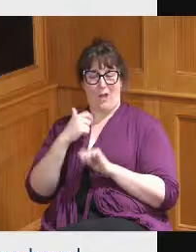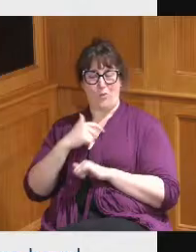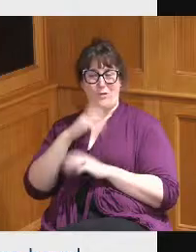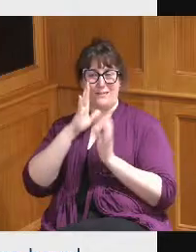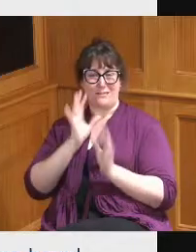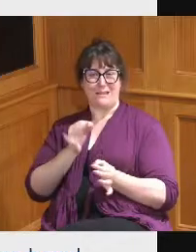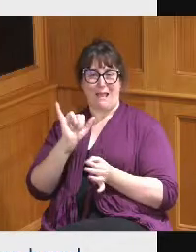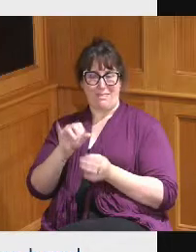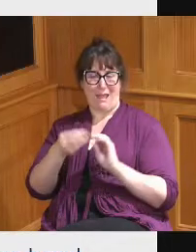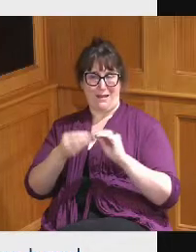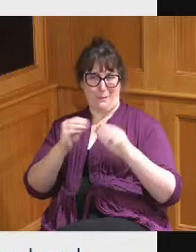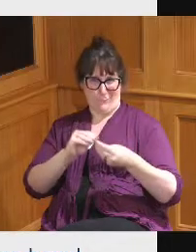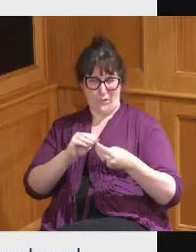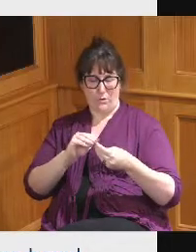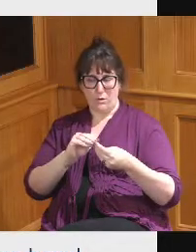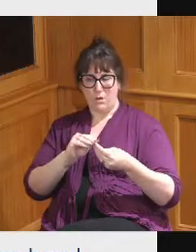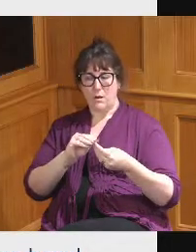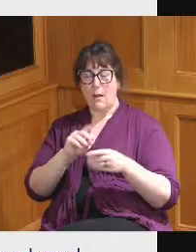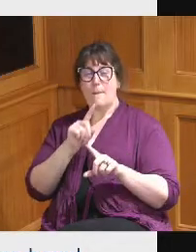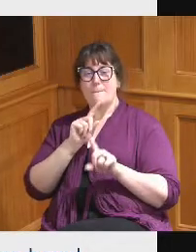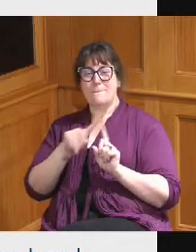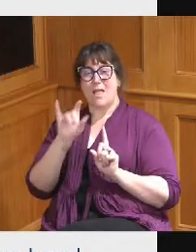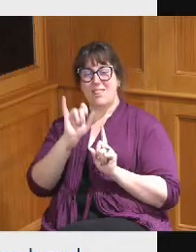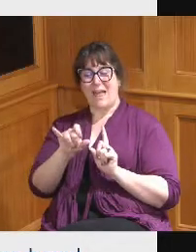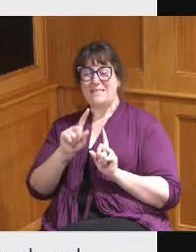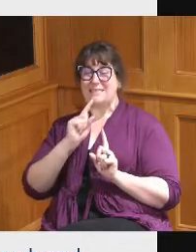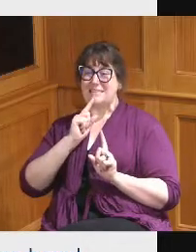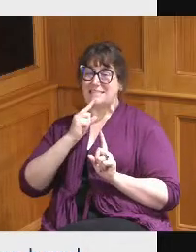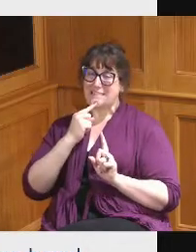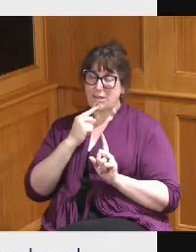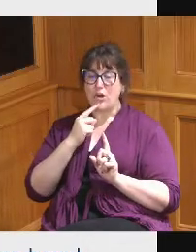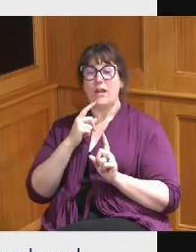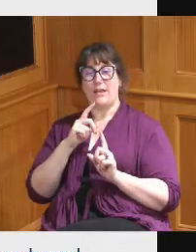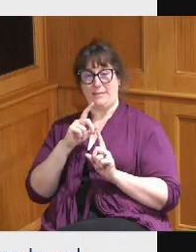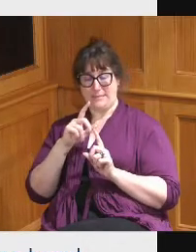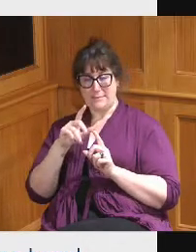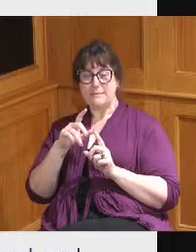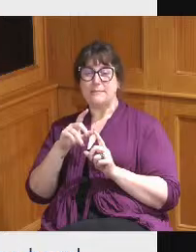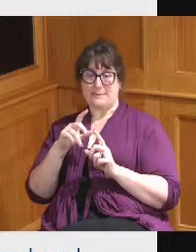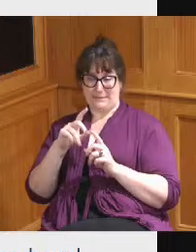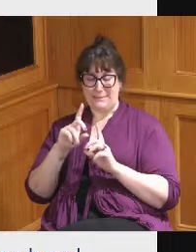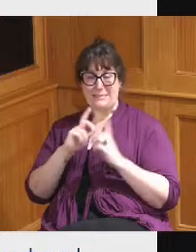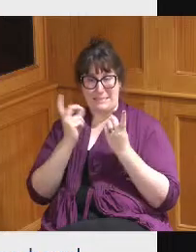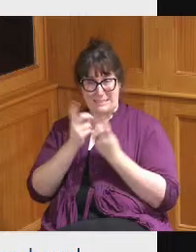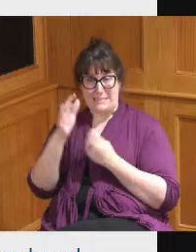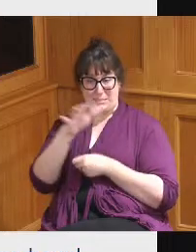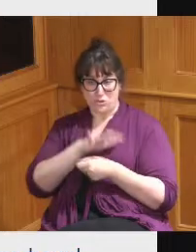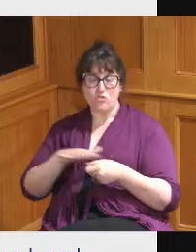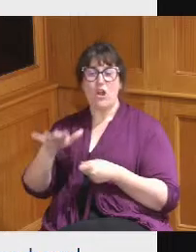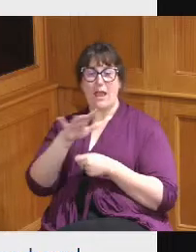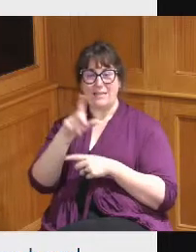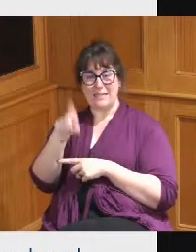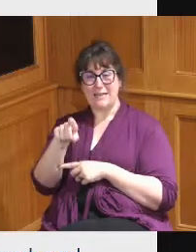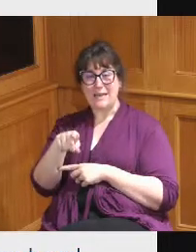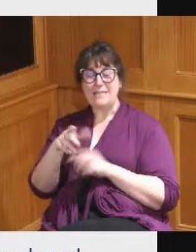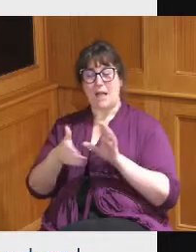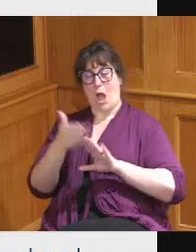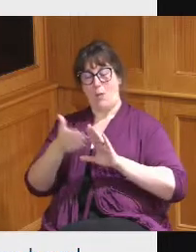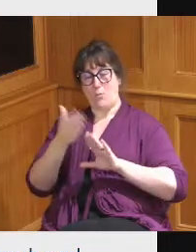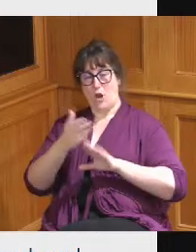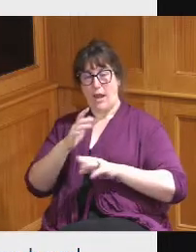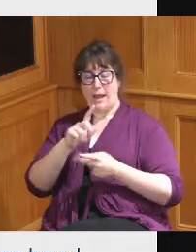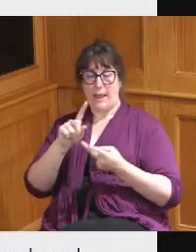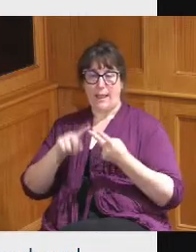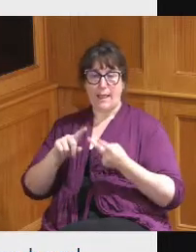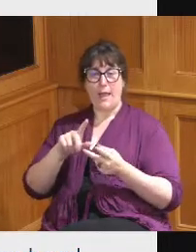that serves the significant financial needs of the district, including all of our operating expenses, the